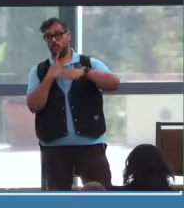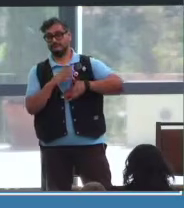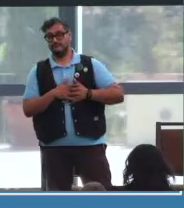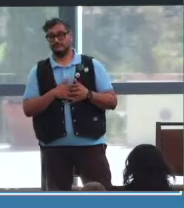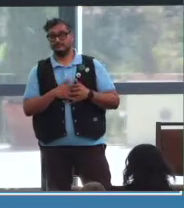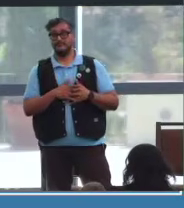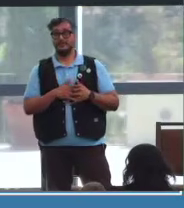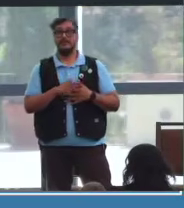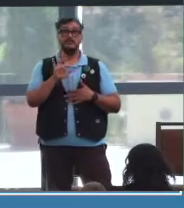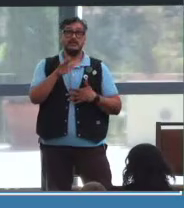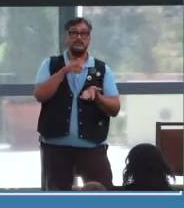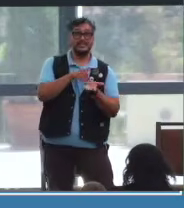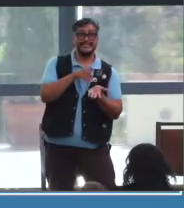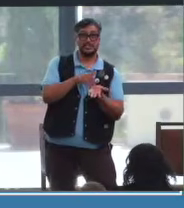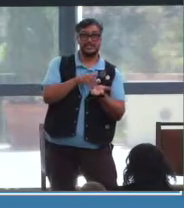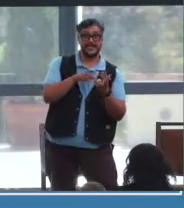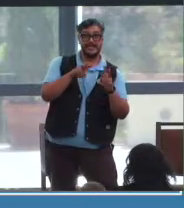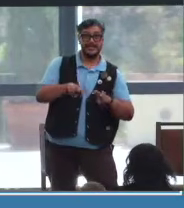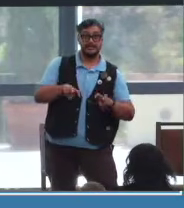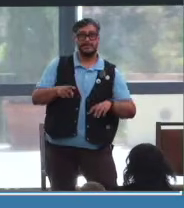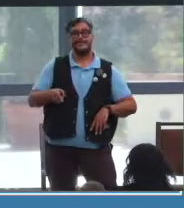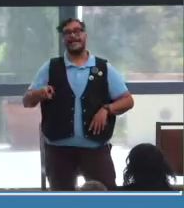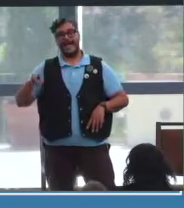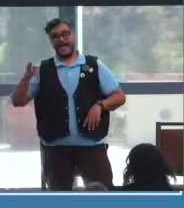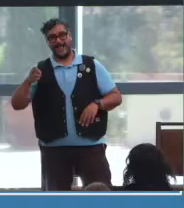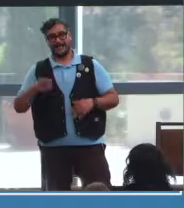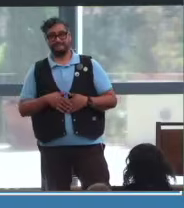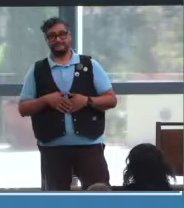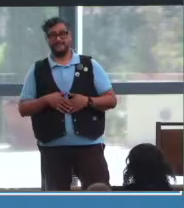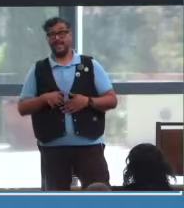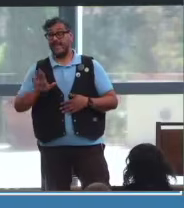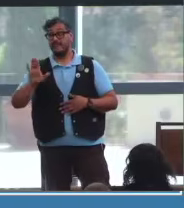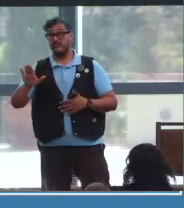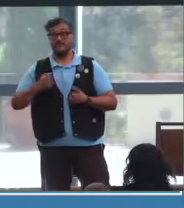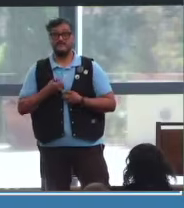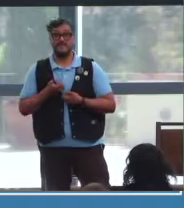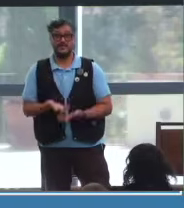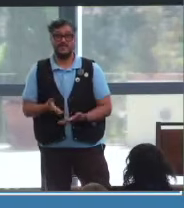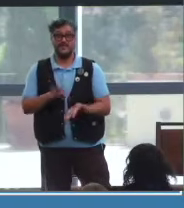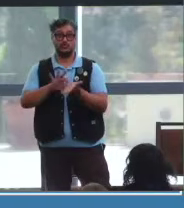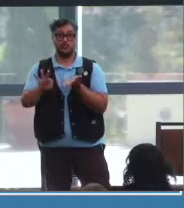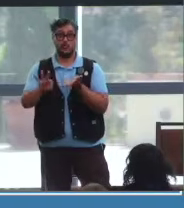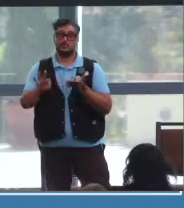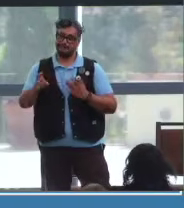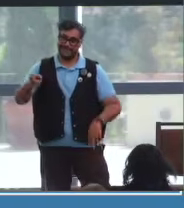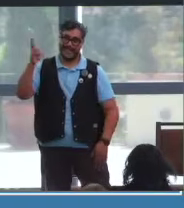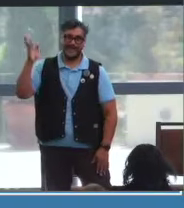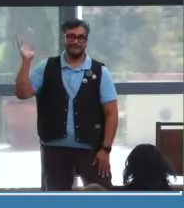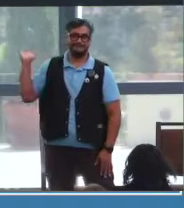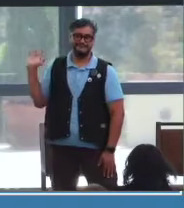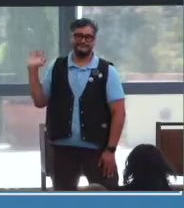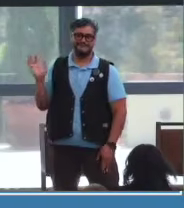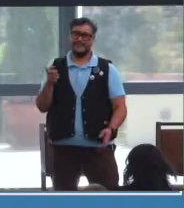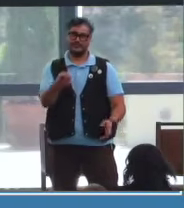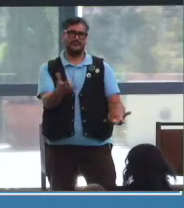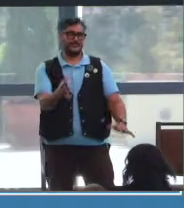physician global assessment was high, and they had high fatigue scores. So they came in, they were really fatigued, as you all, I'm